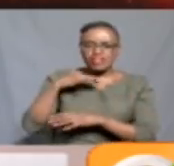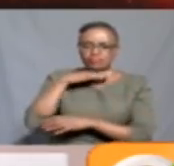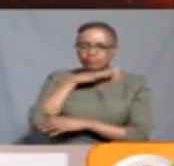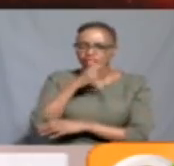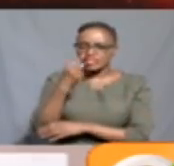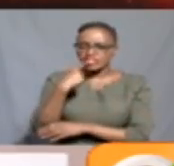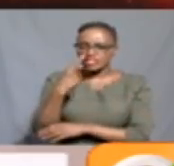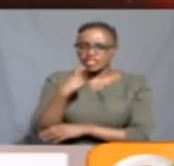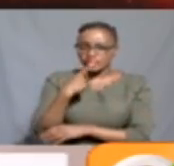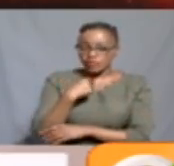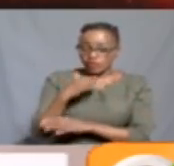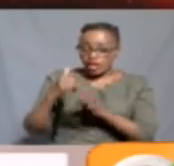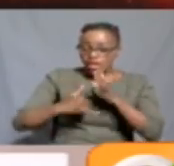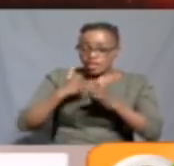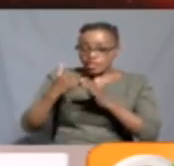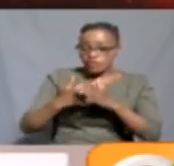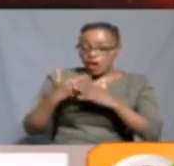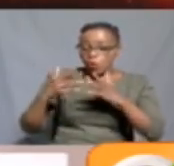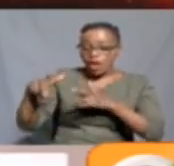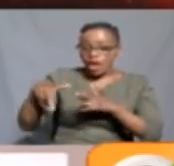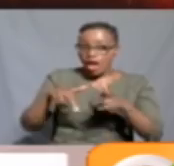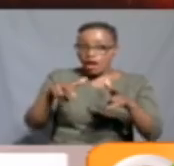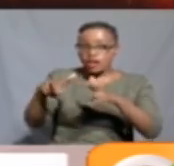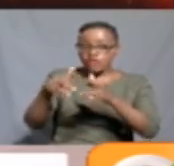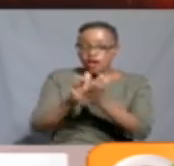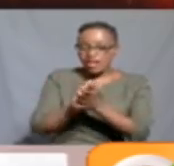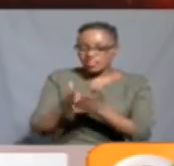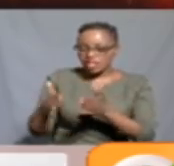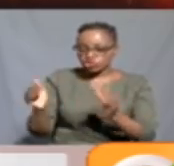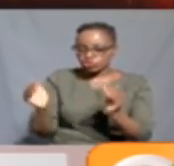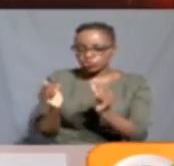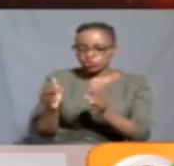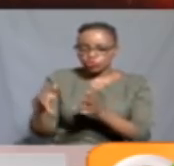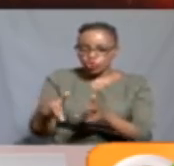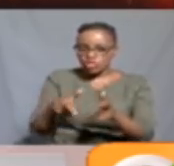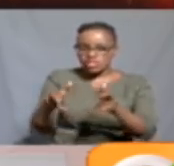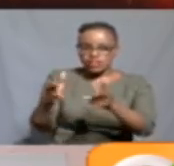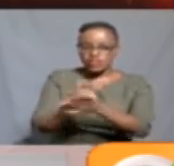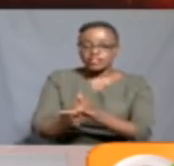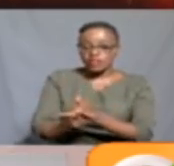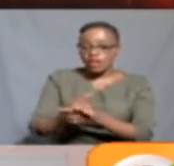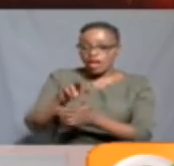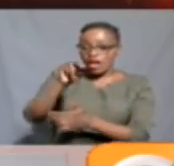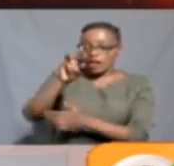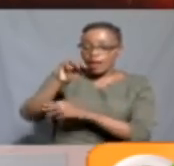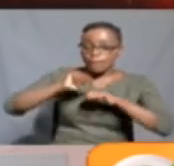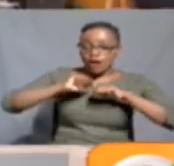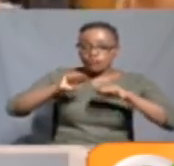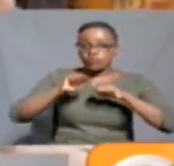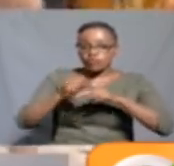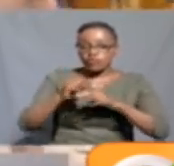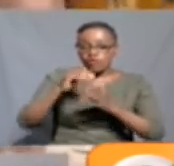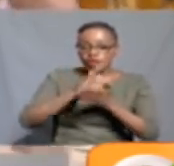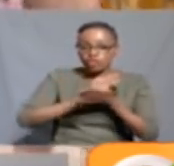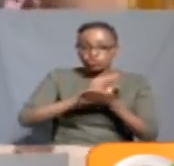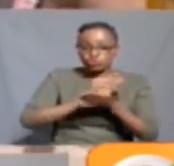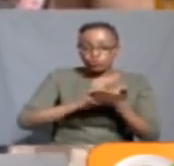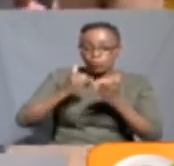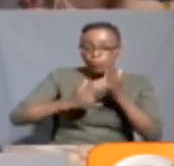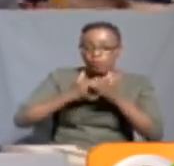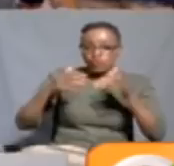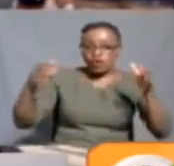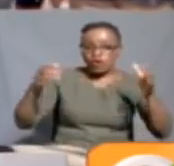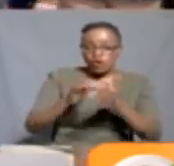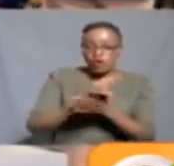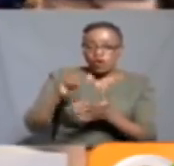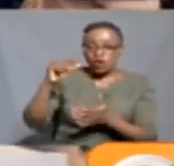untreated industrial discharge into rivers and streams. Now, NEMA officials descended on a soap manufacturing company,